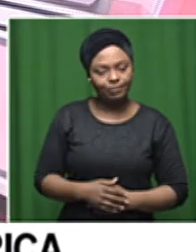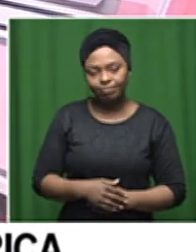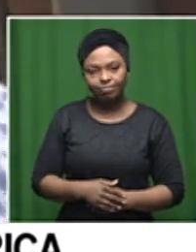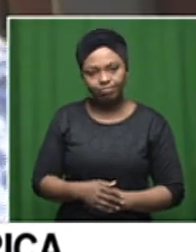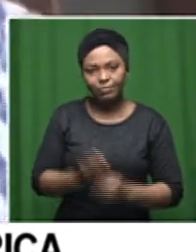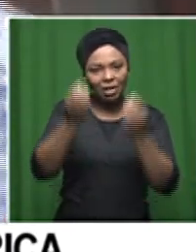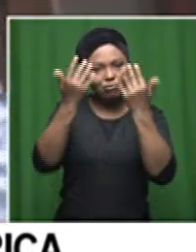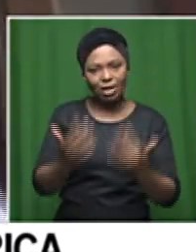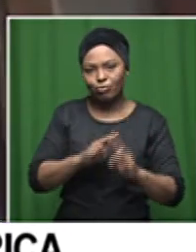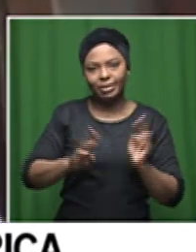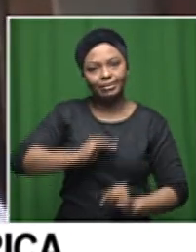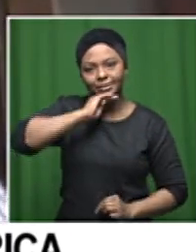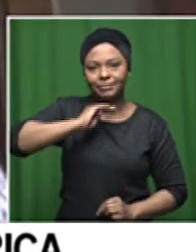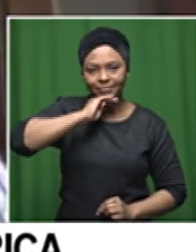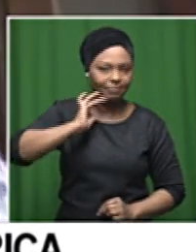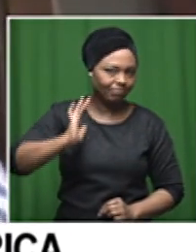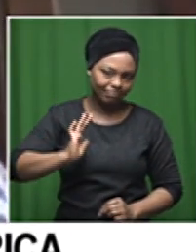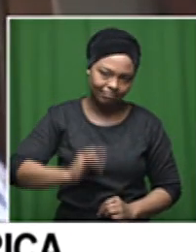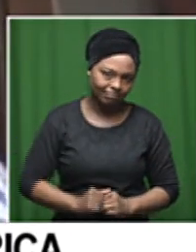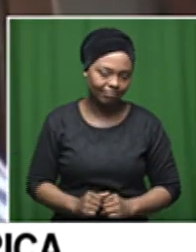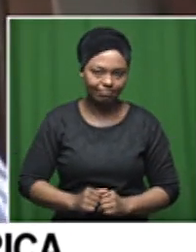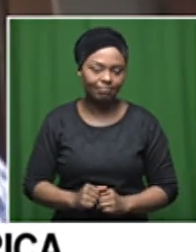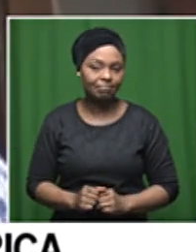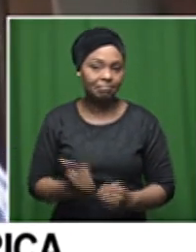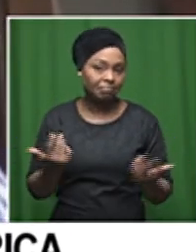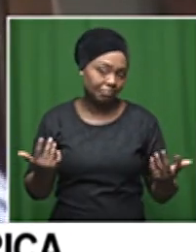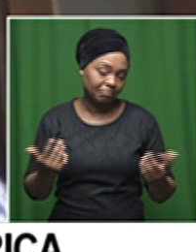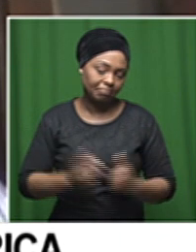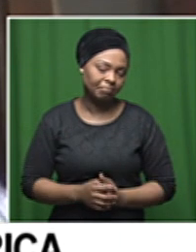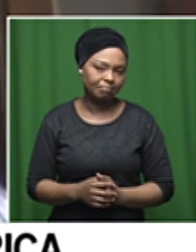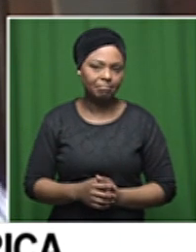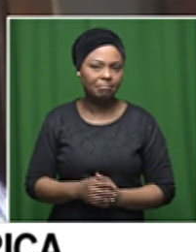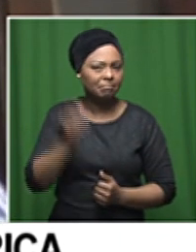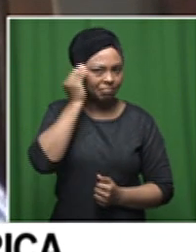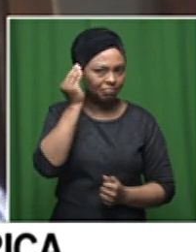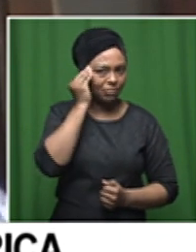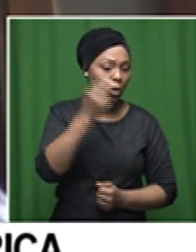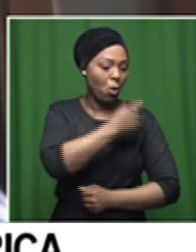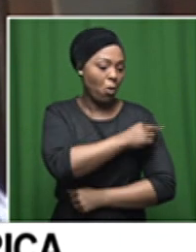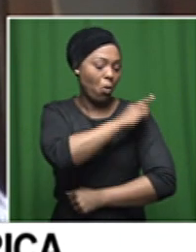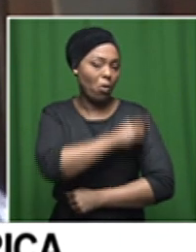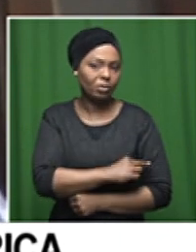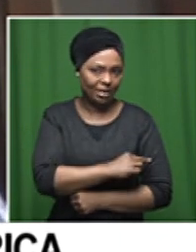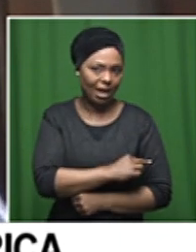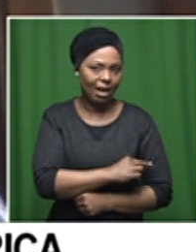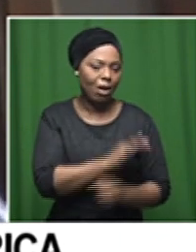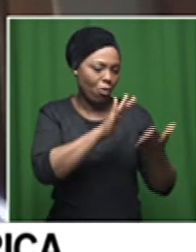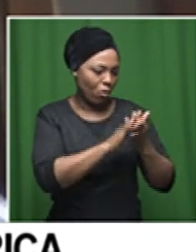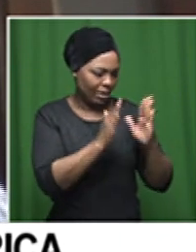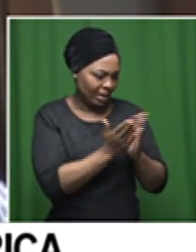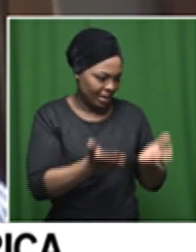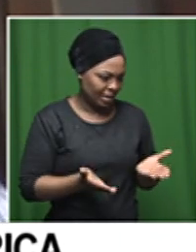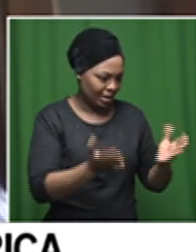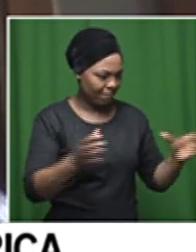all. The spread of settlements. You realize that the hospitals that were meant to serve certain sizes